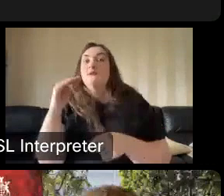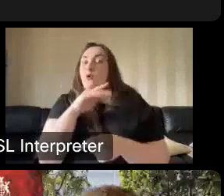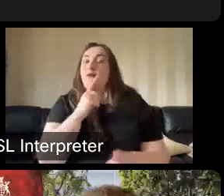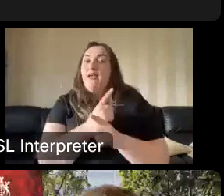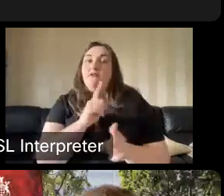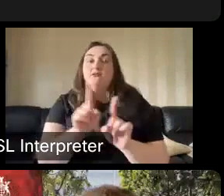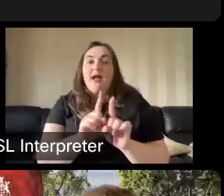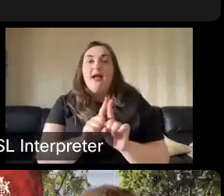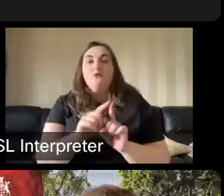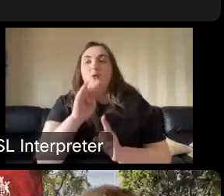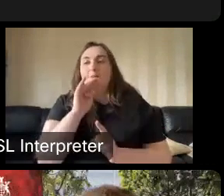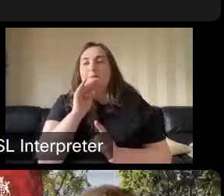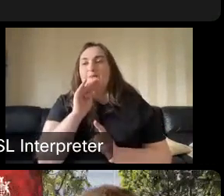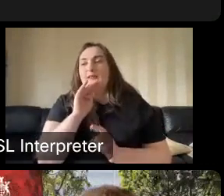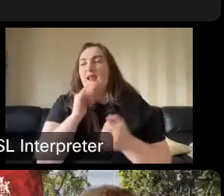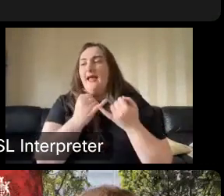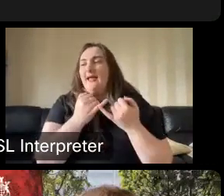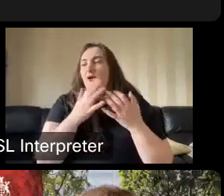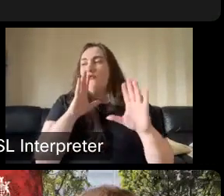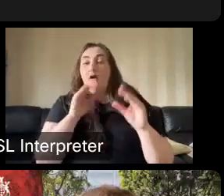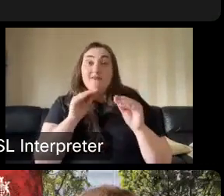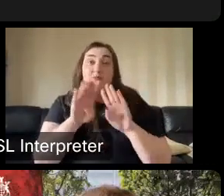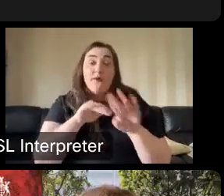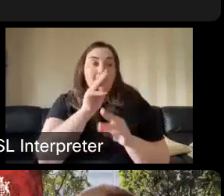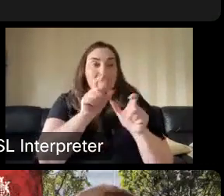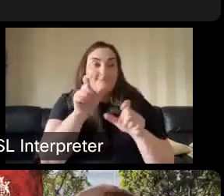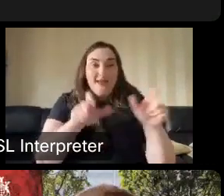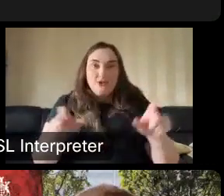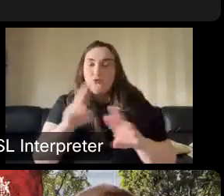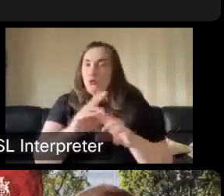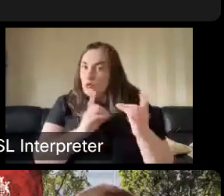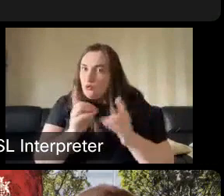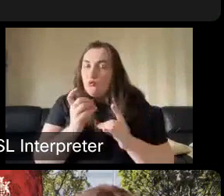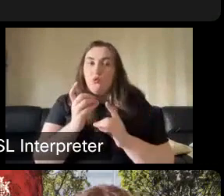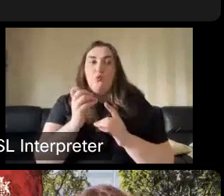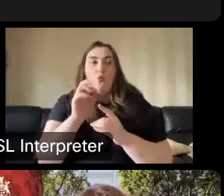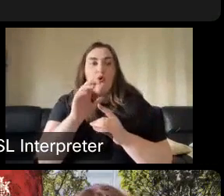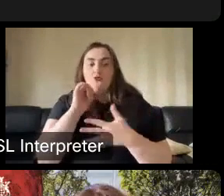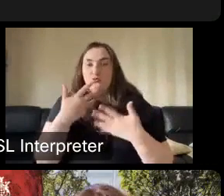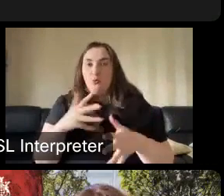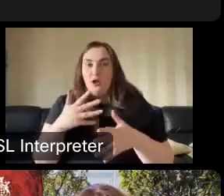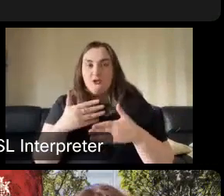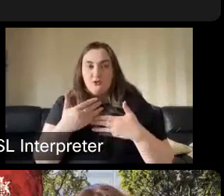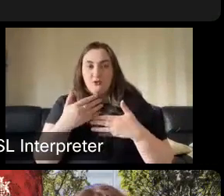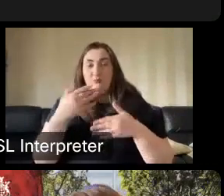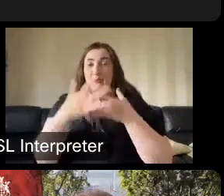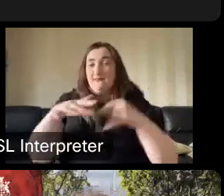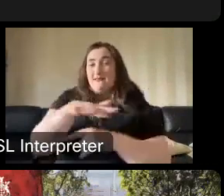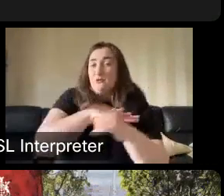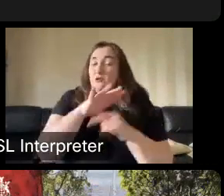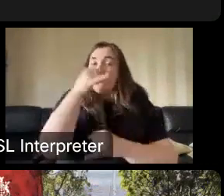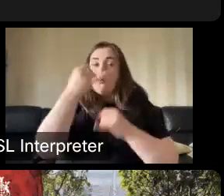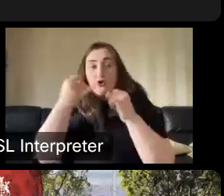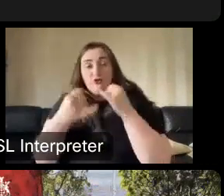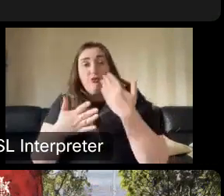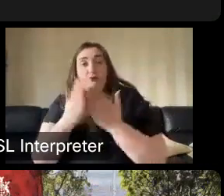even like our conversations with patients, that we don't do or cause further harm to the staff involved as well through the way that we communicate